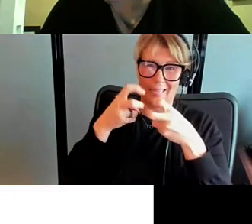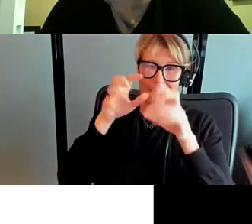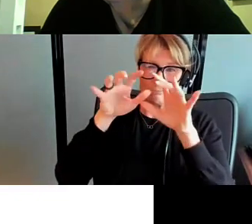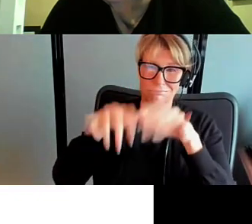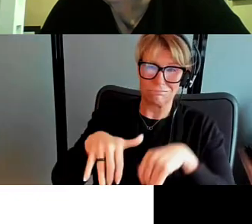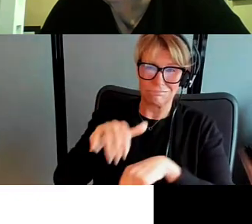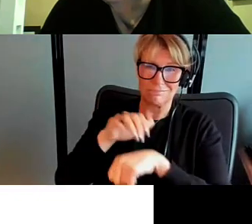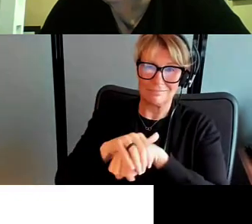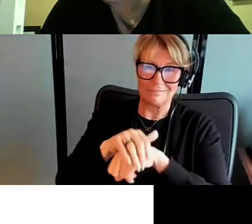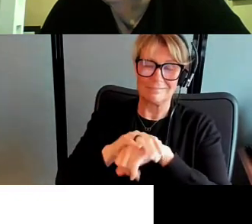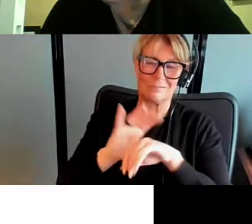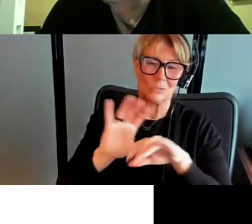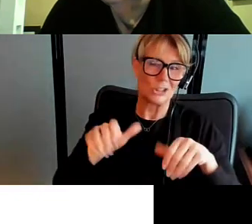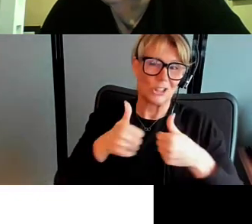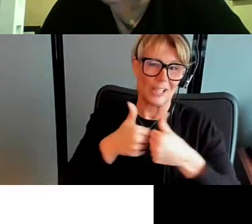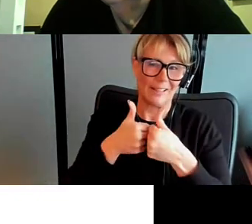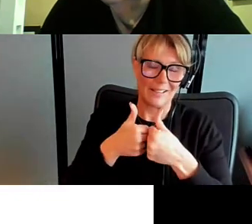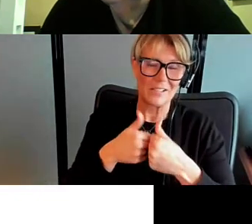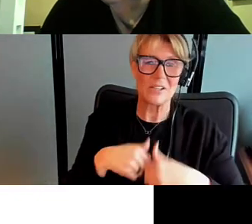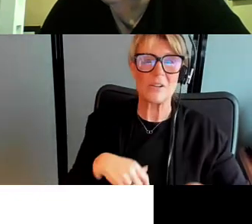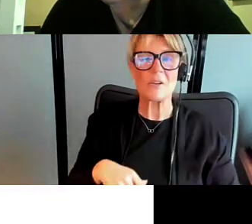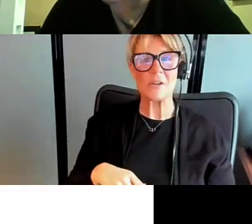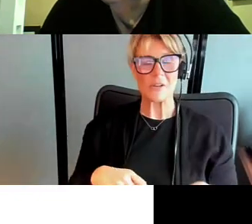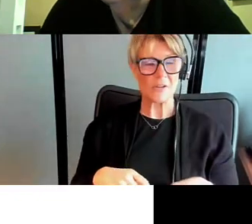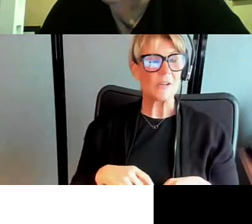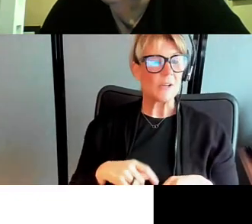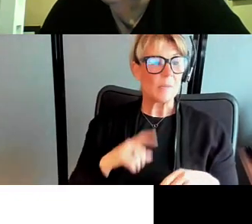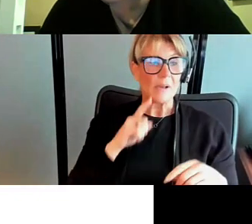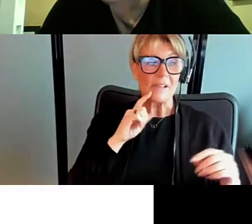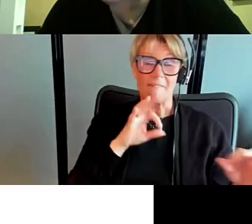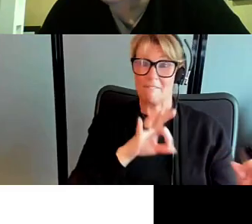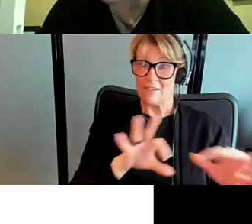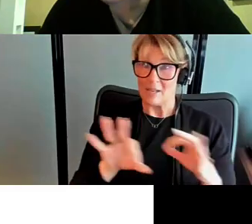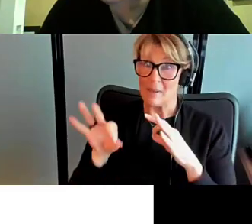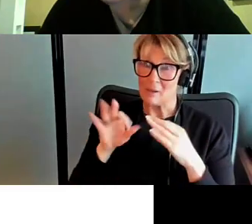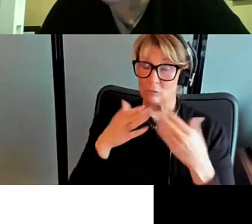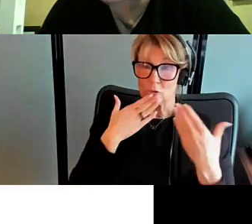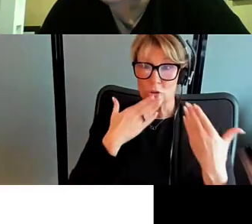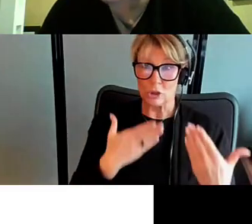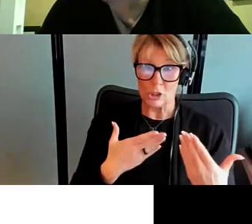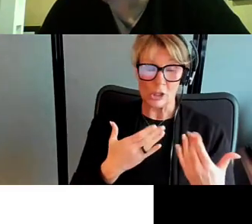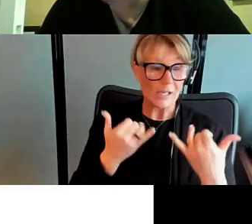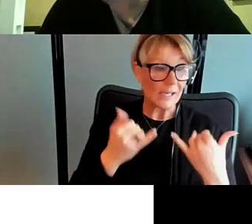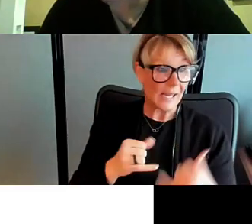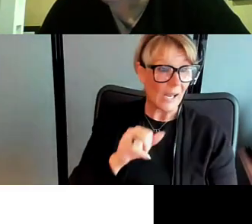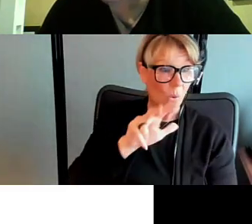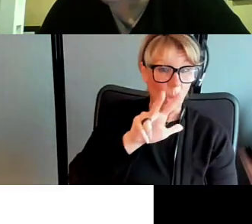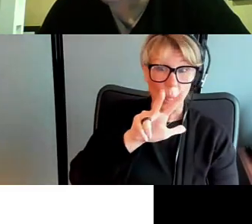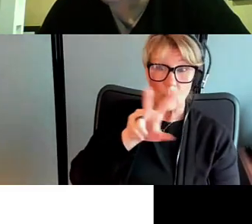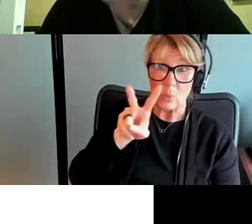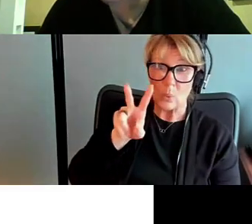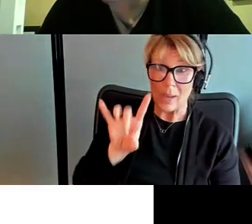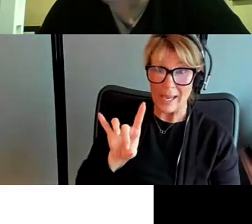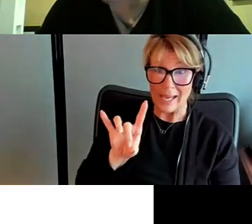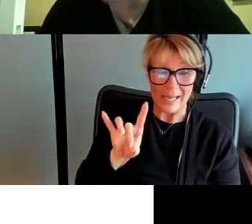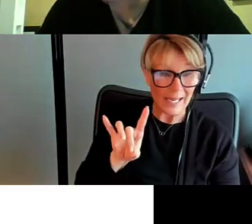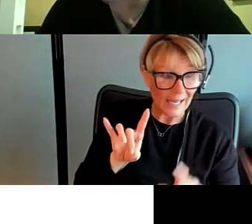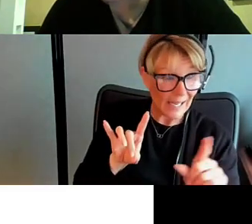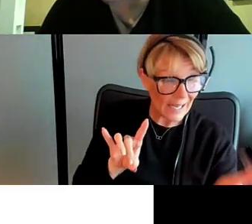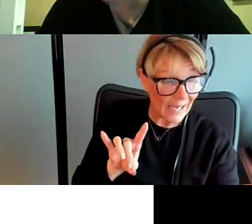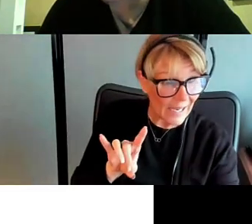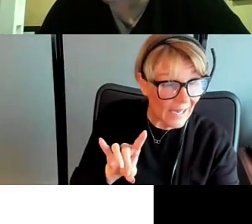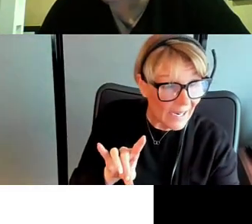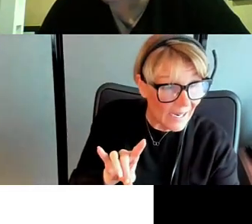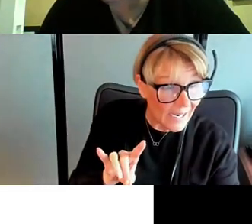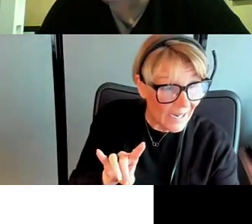we're getting, and just, I mean, I was just looking at this 328. I checked last night, Monica, it was 503 because I presented this